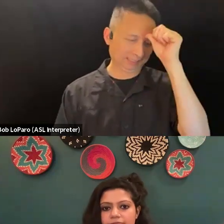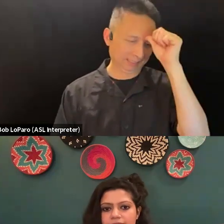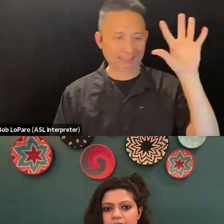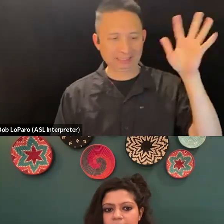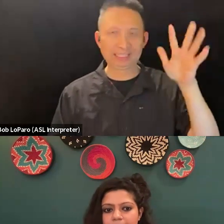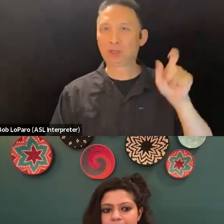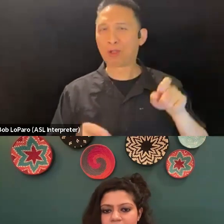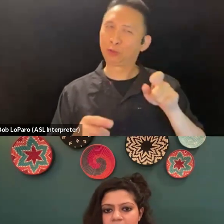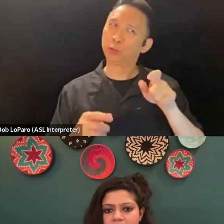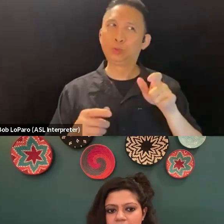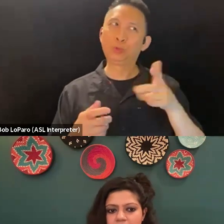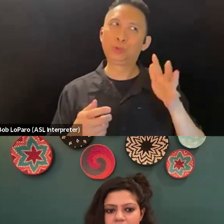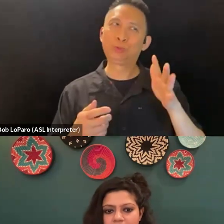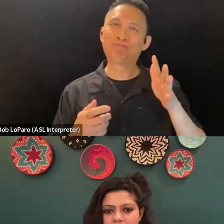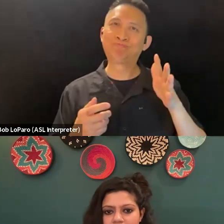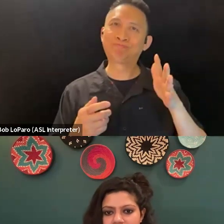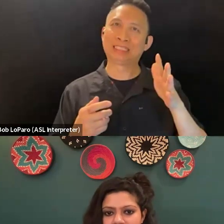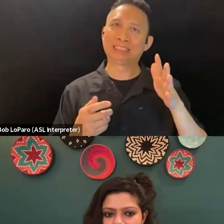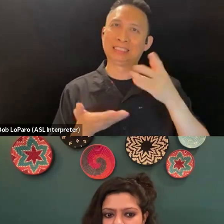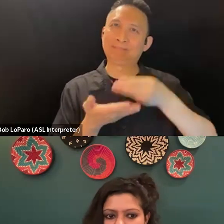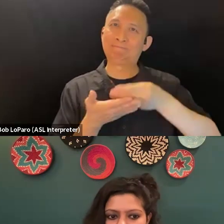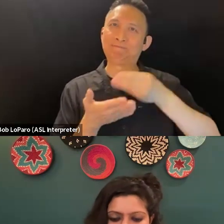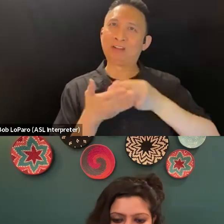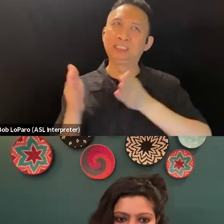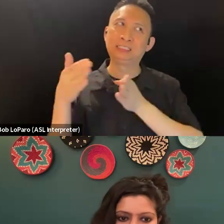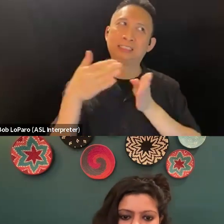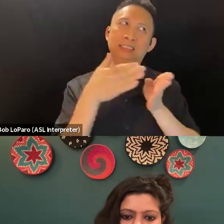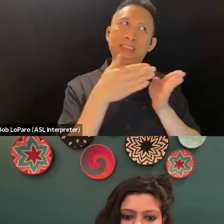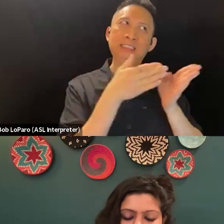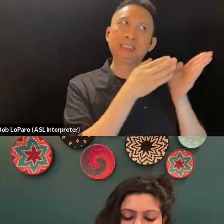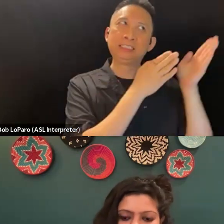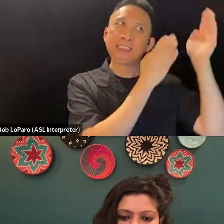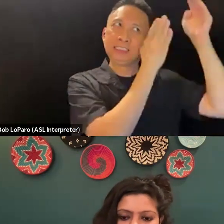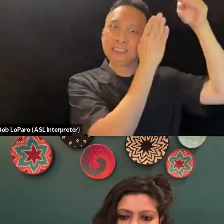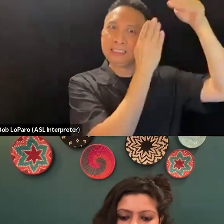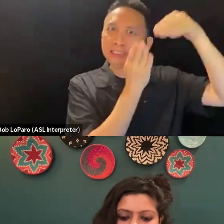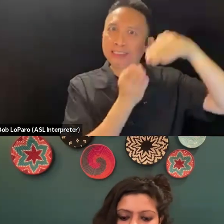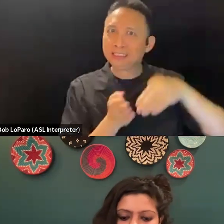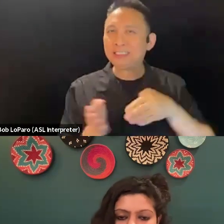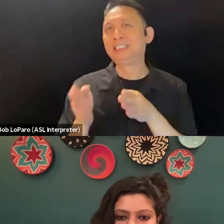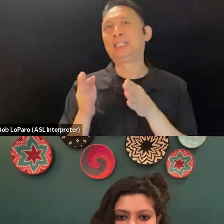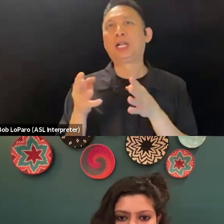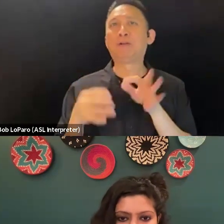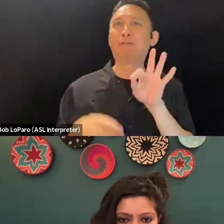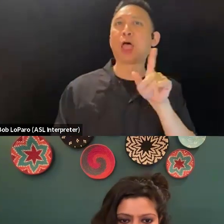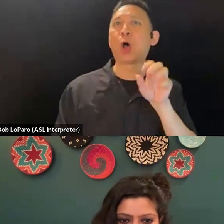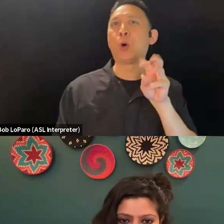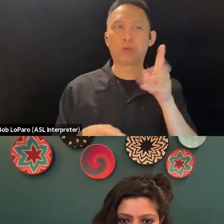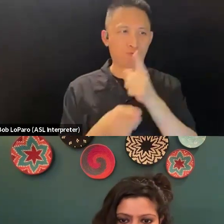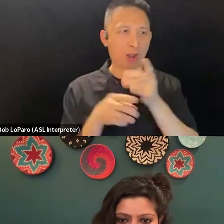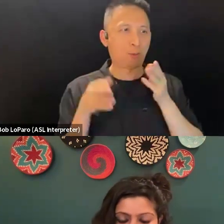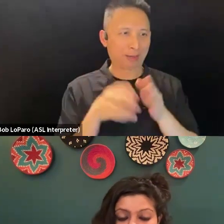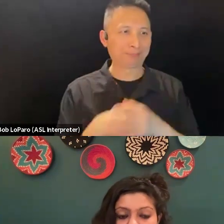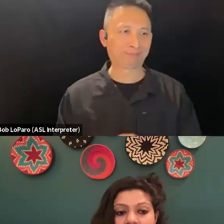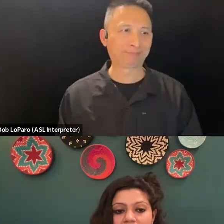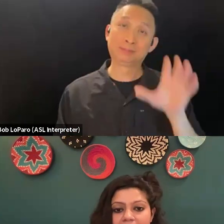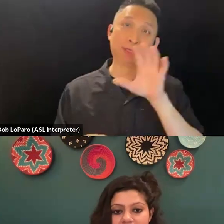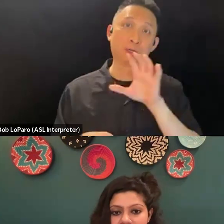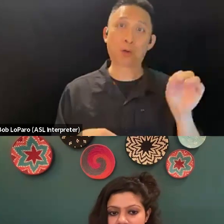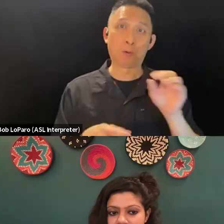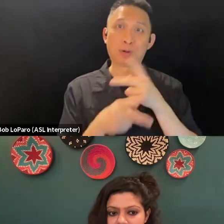blanket statement like that. I was trying to trace a specific genealogy of films that I personally find more kinship